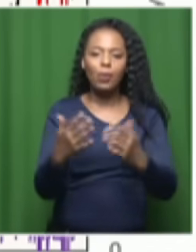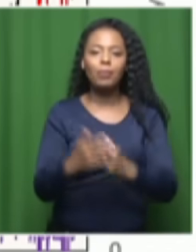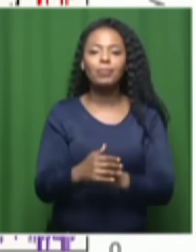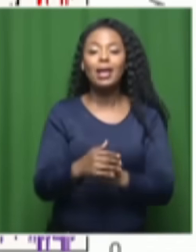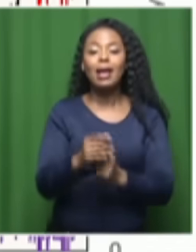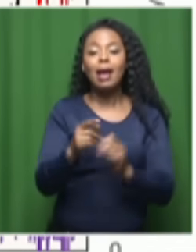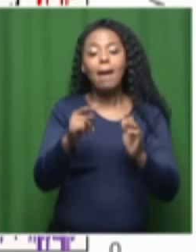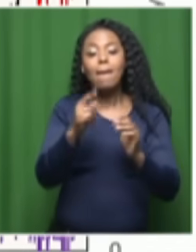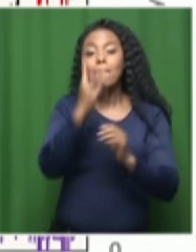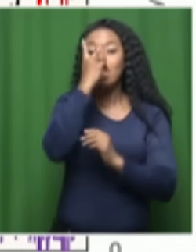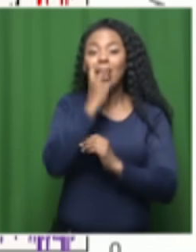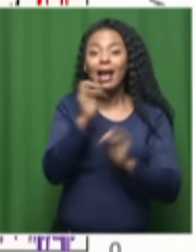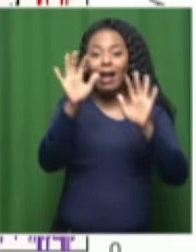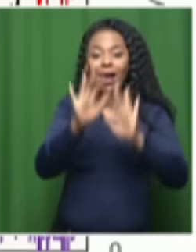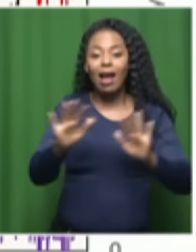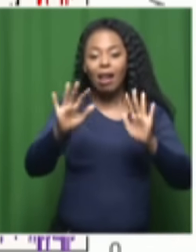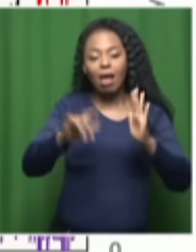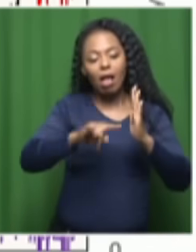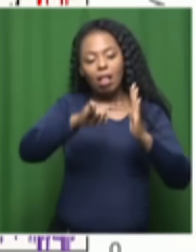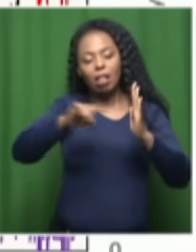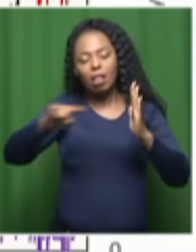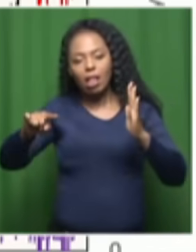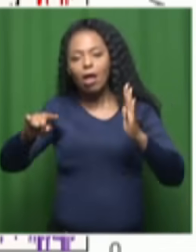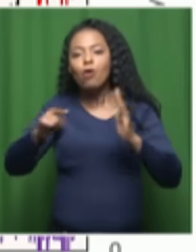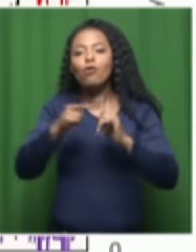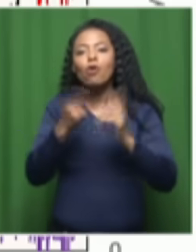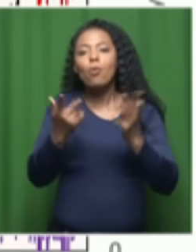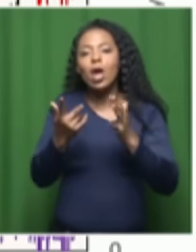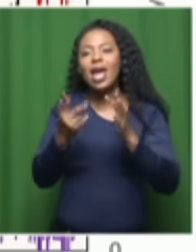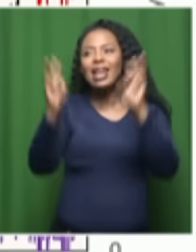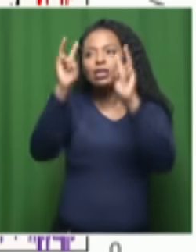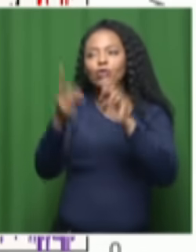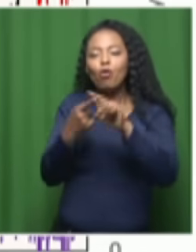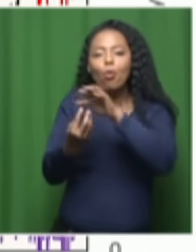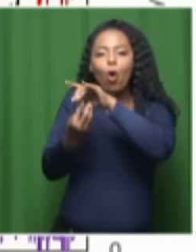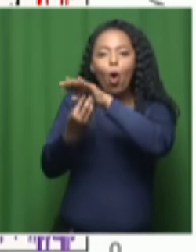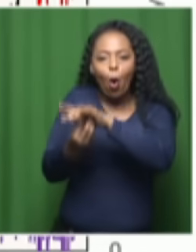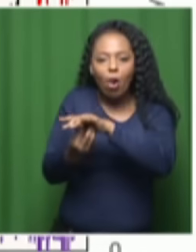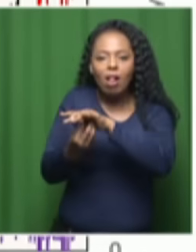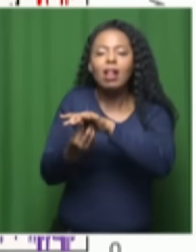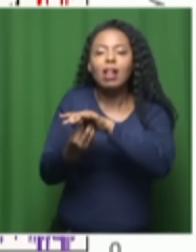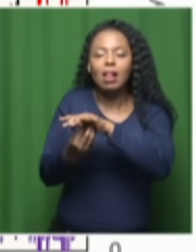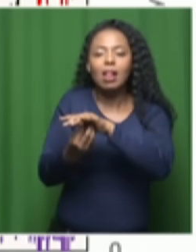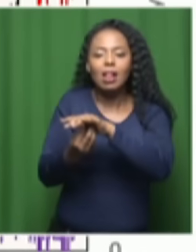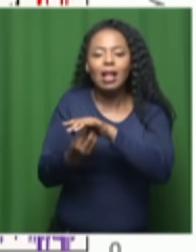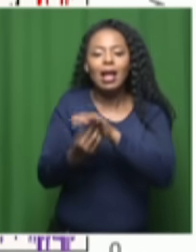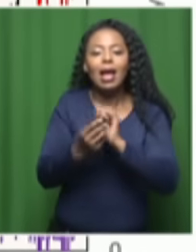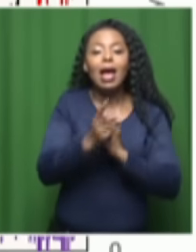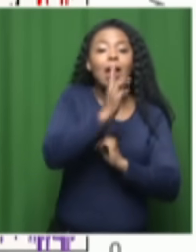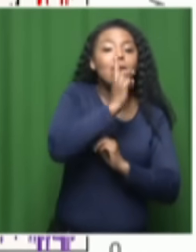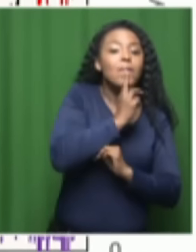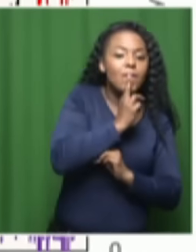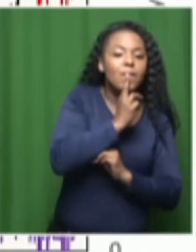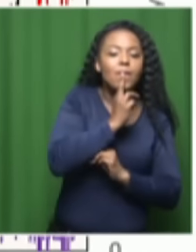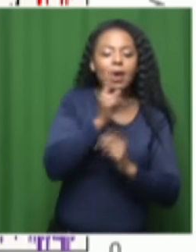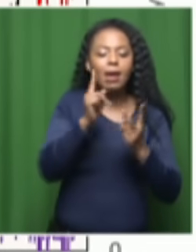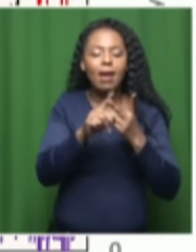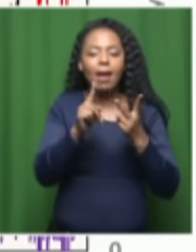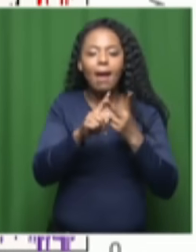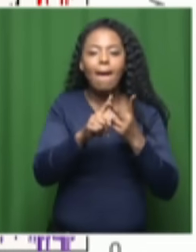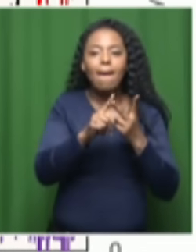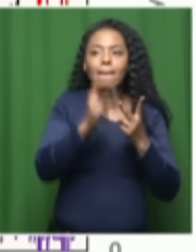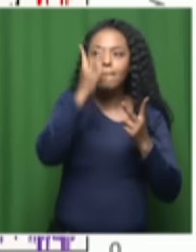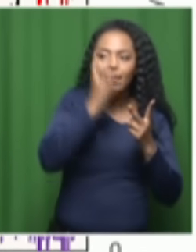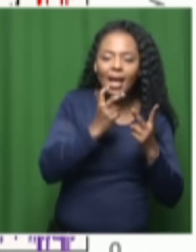getting from coal, and the gap between the black line and the red line needs to be filled with other things